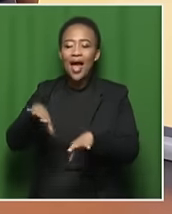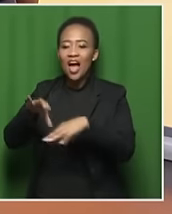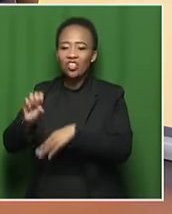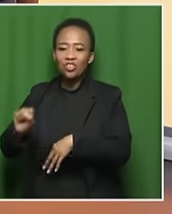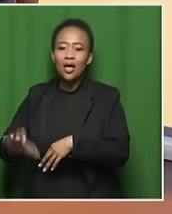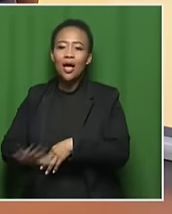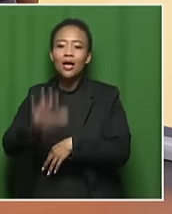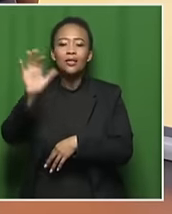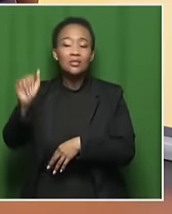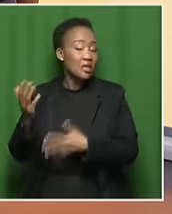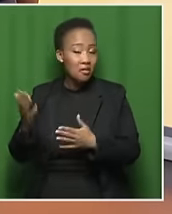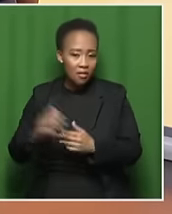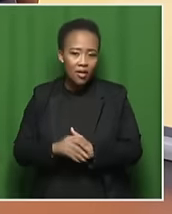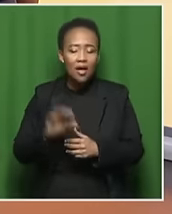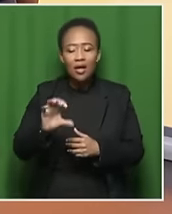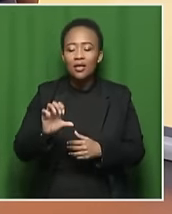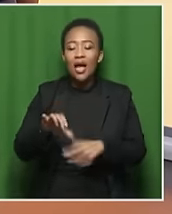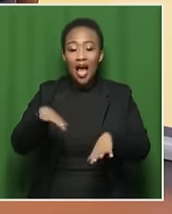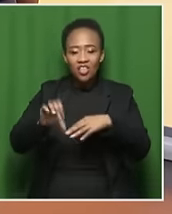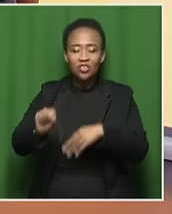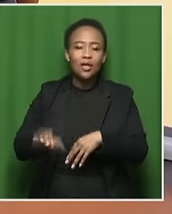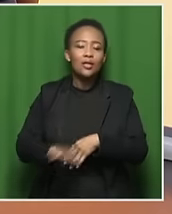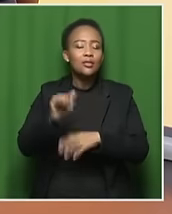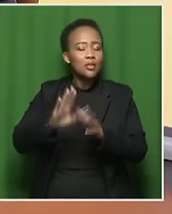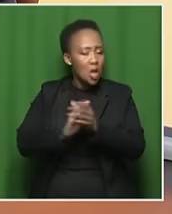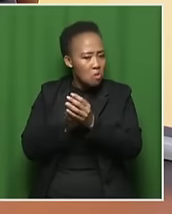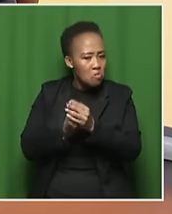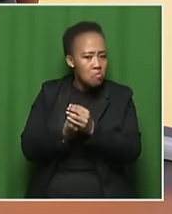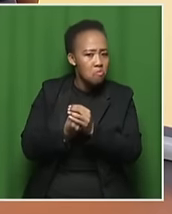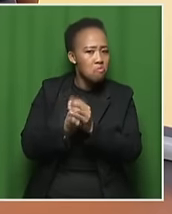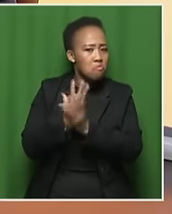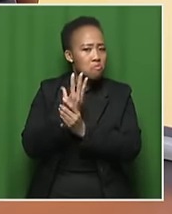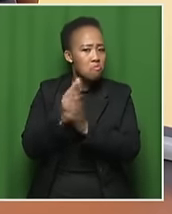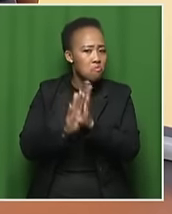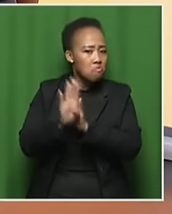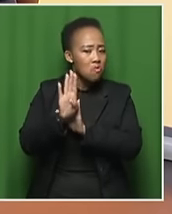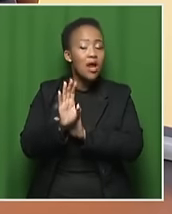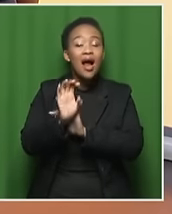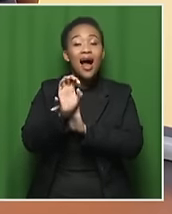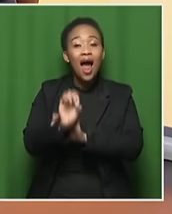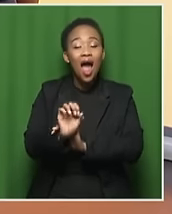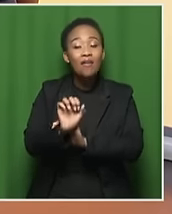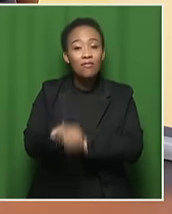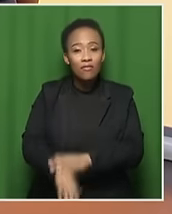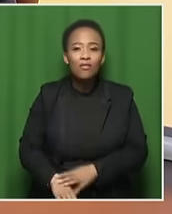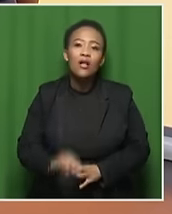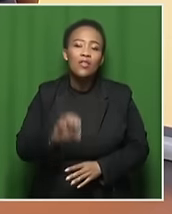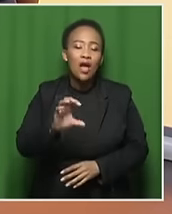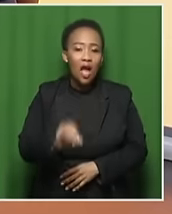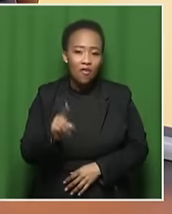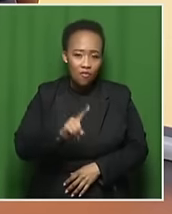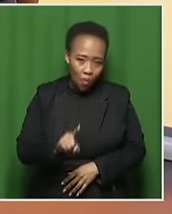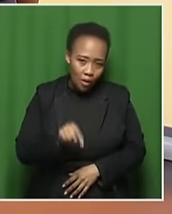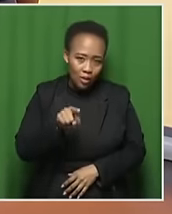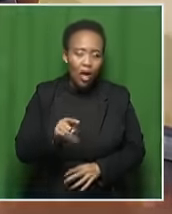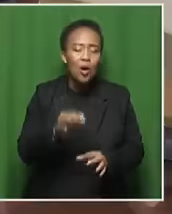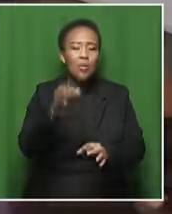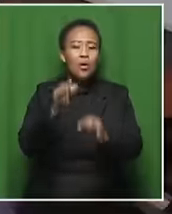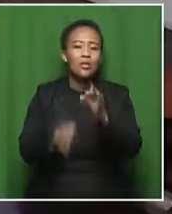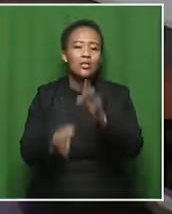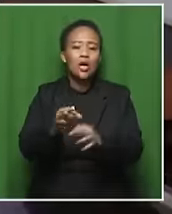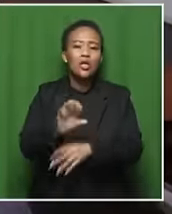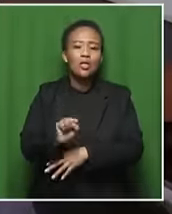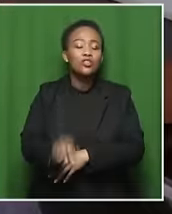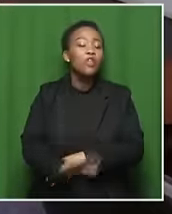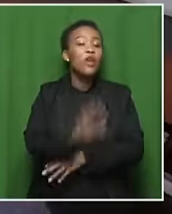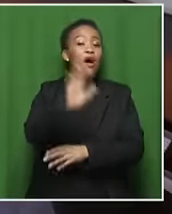party that's growing rapidly in all 9 provinces and a party that occupies the abandoned political center of South Africa, where all the